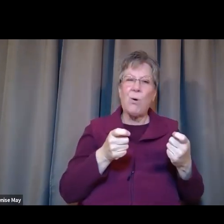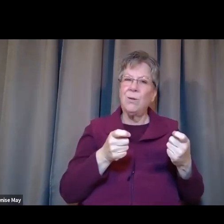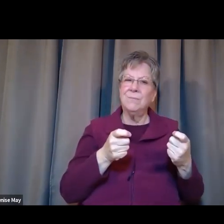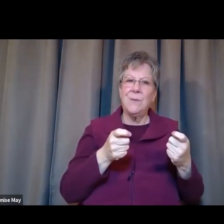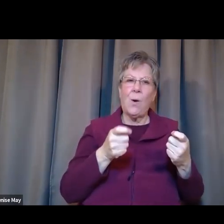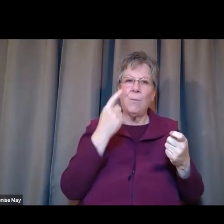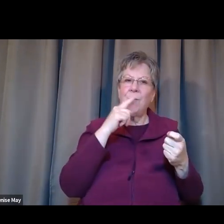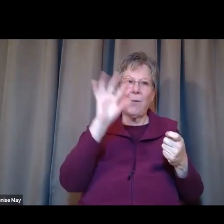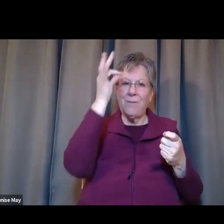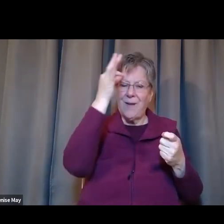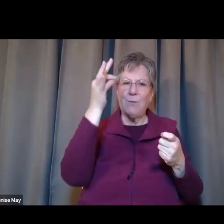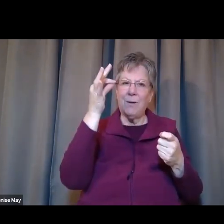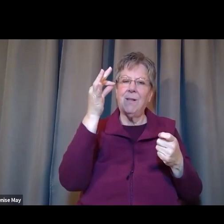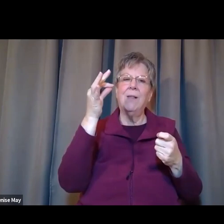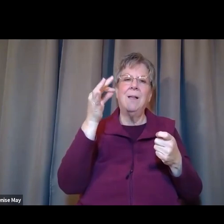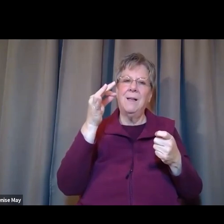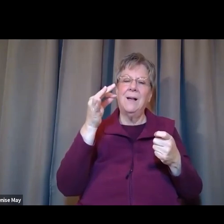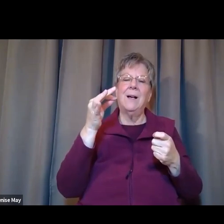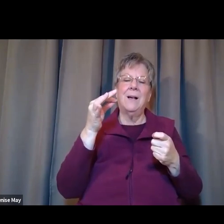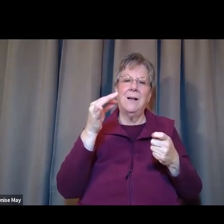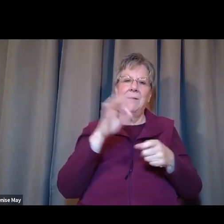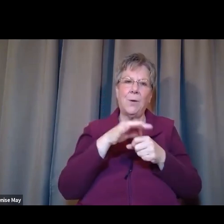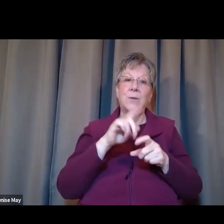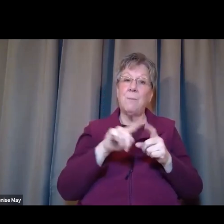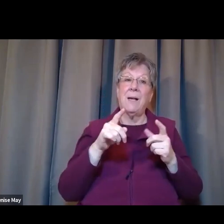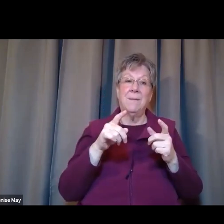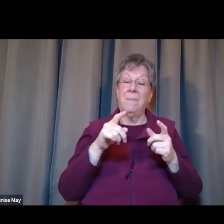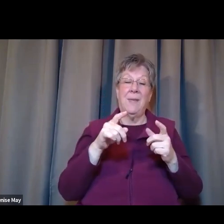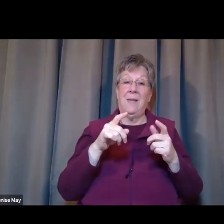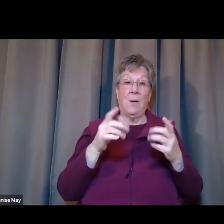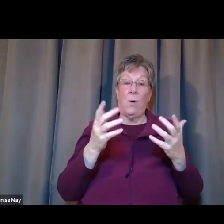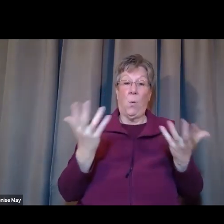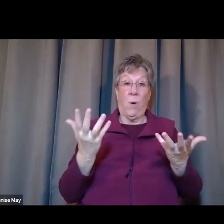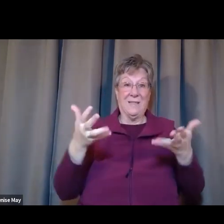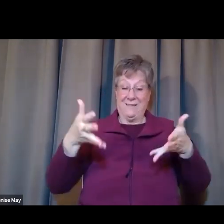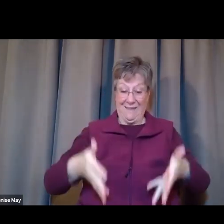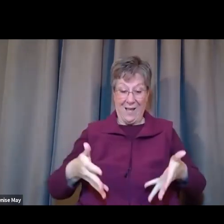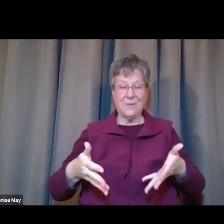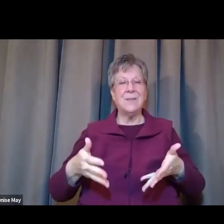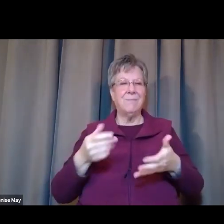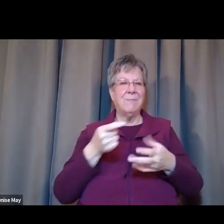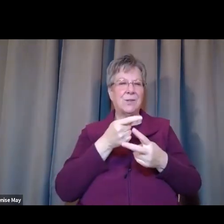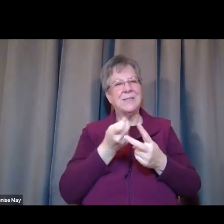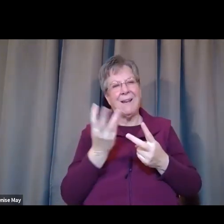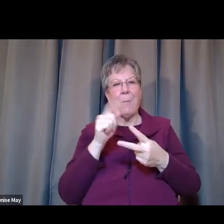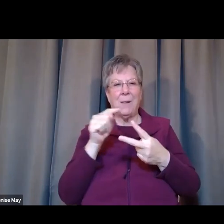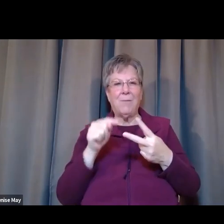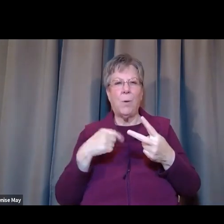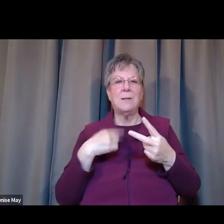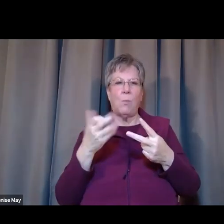and voter laws in the United States. But what's the sum total of this? Where does this all leave us? Well, a couple of points I just wanted to mention in kind of